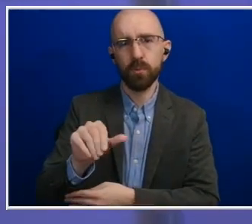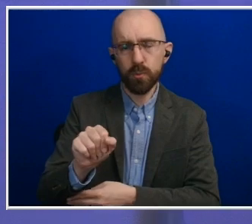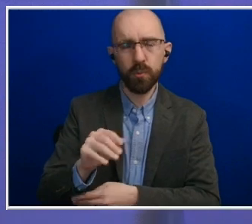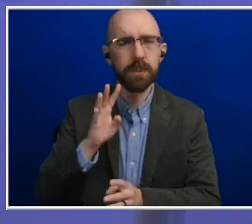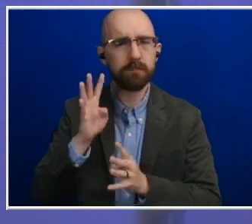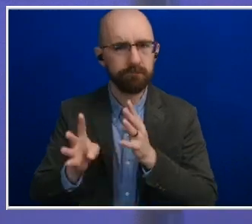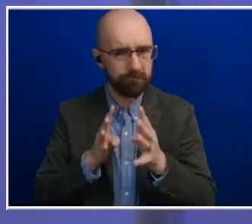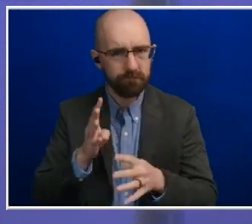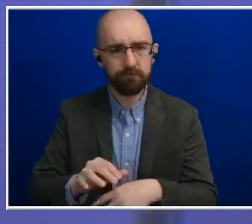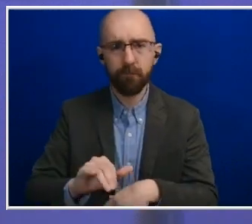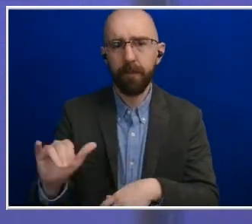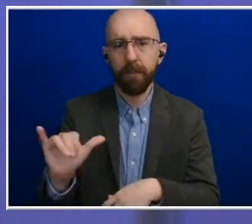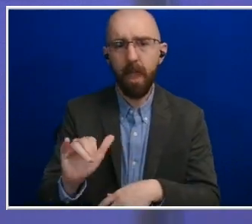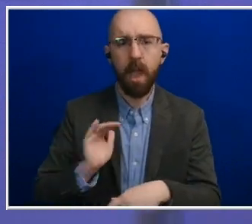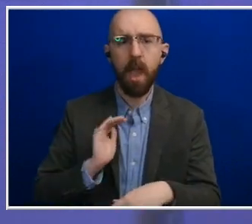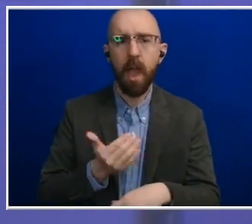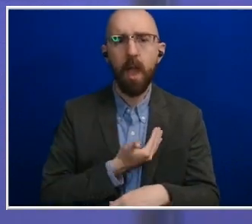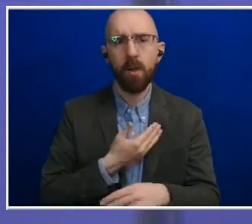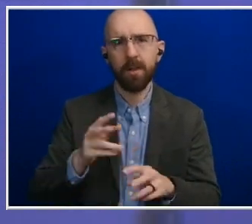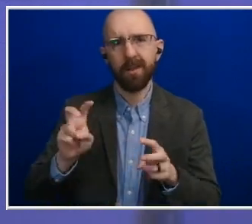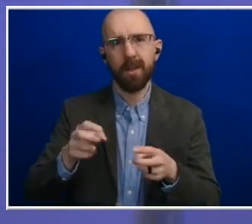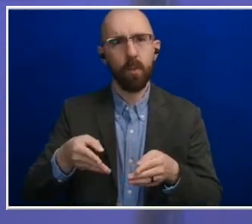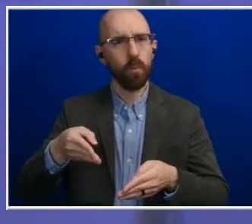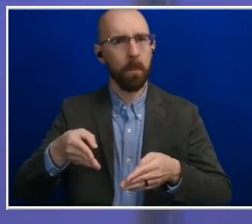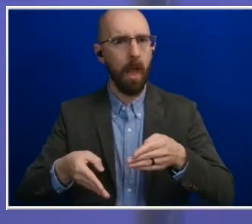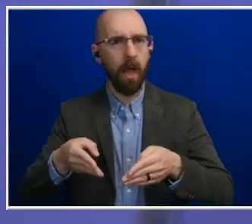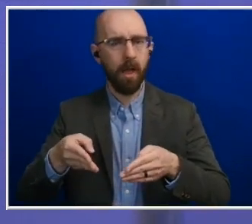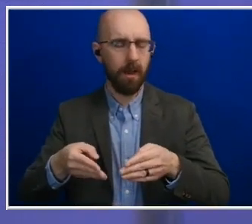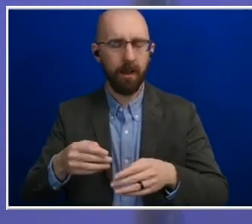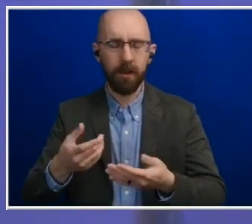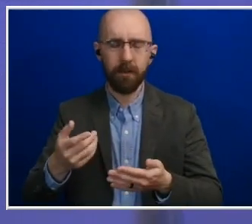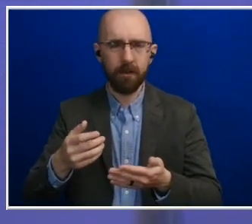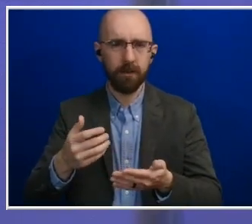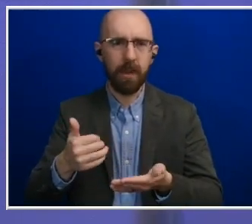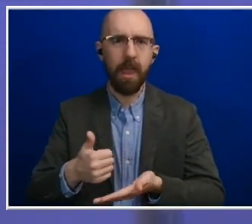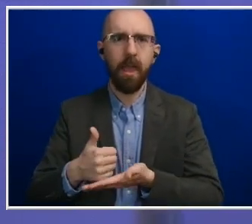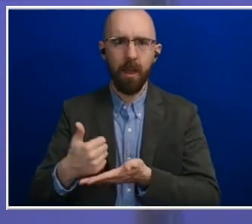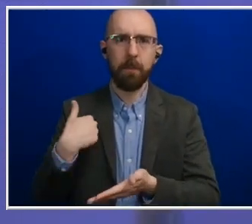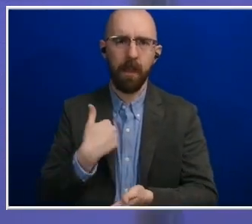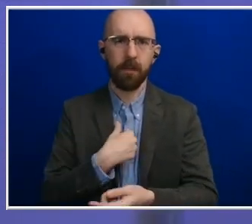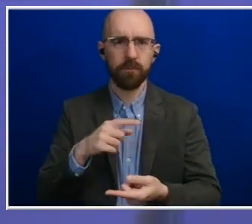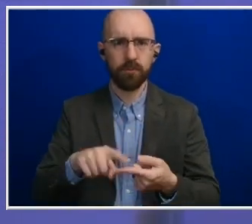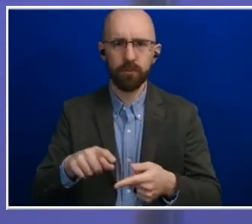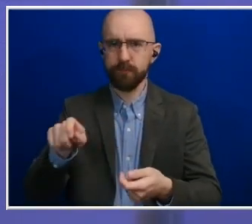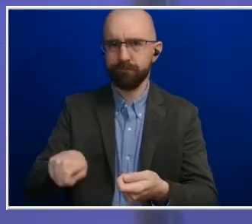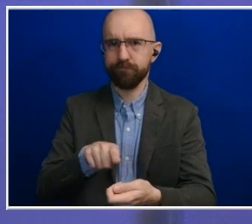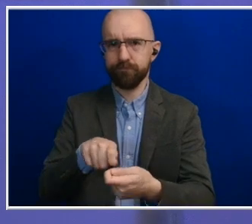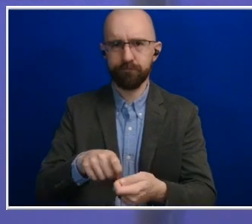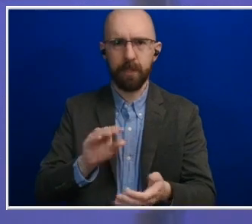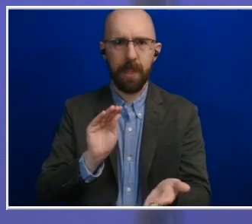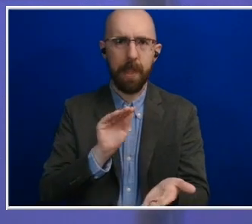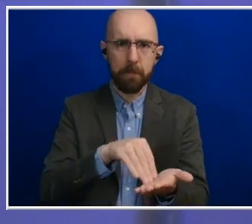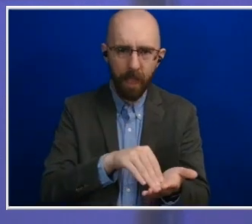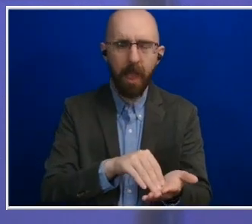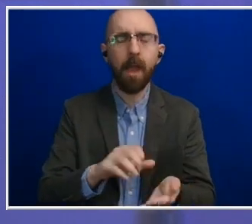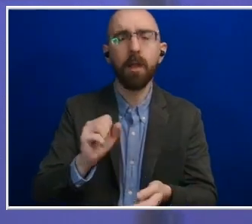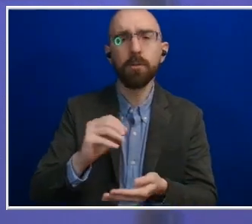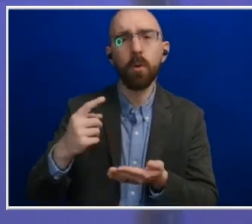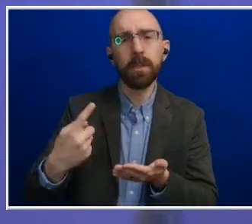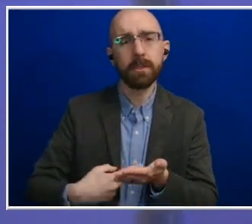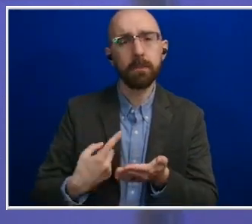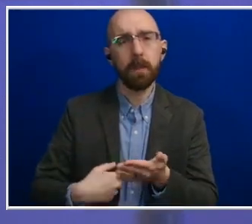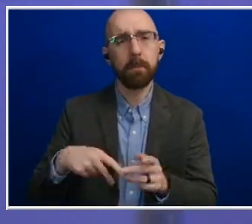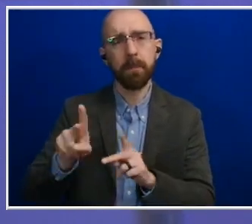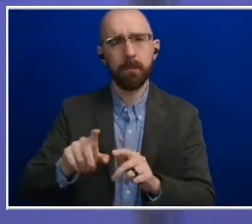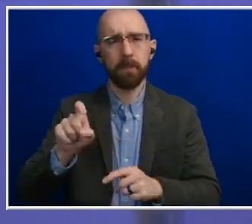our robots, which help us to do precise implantations. So sometimes people need to have